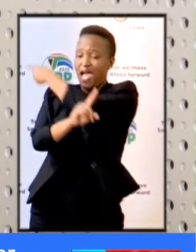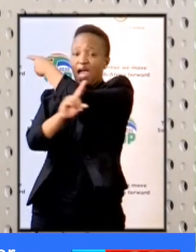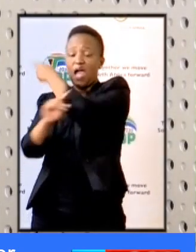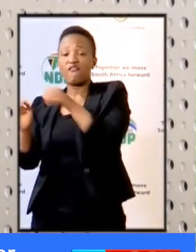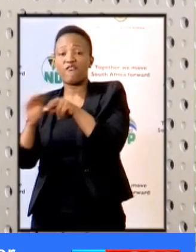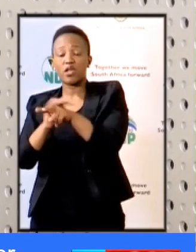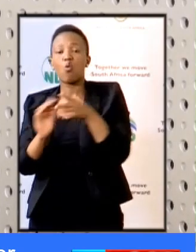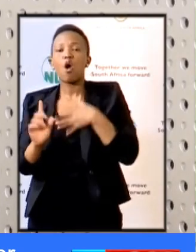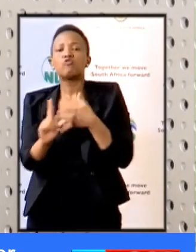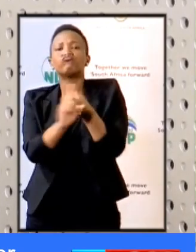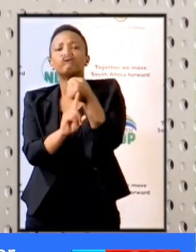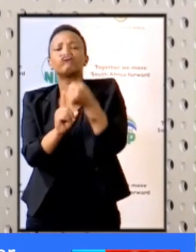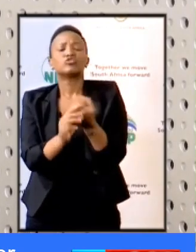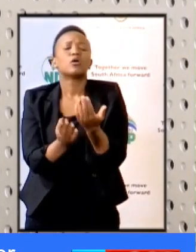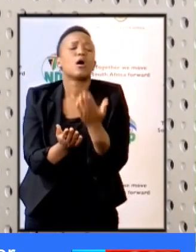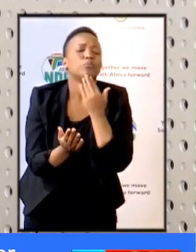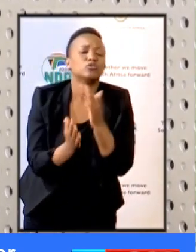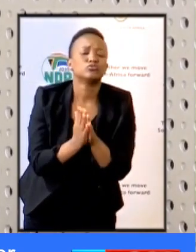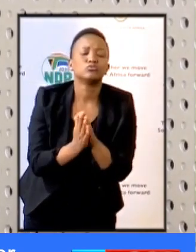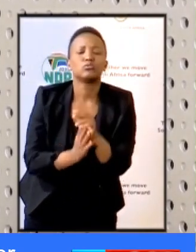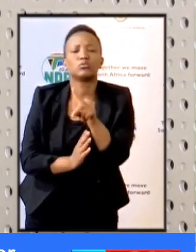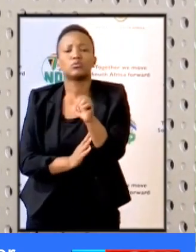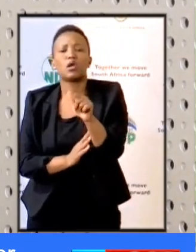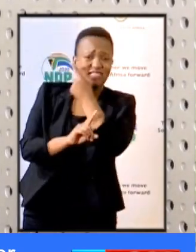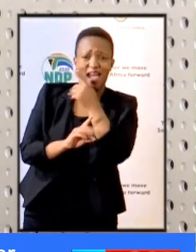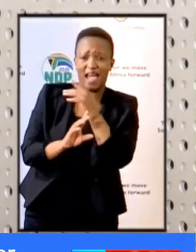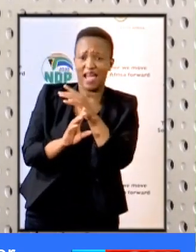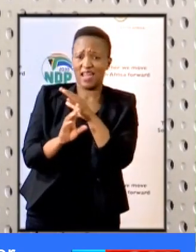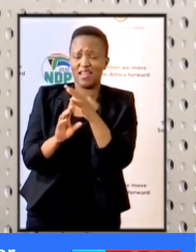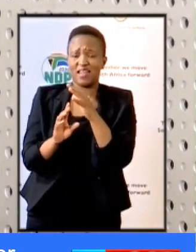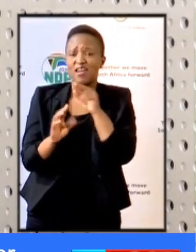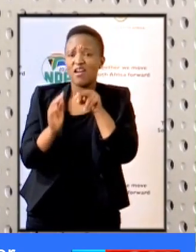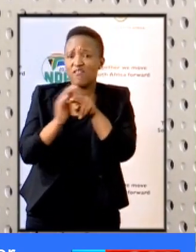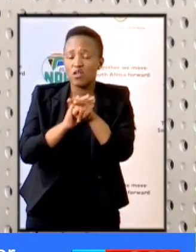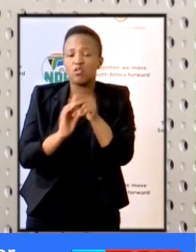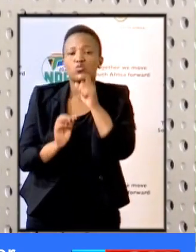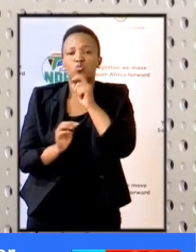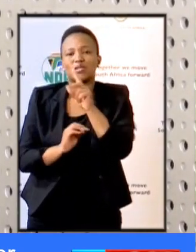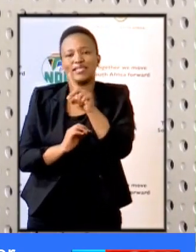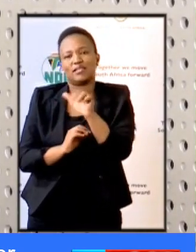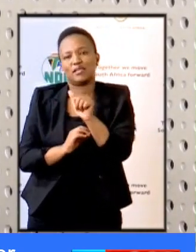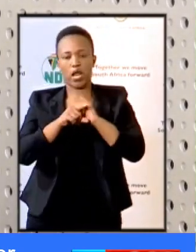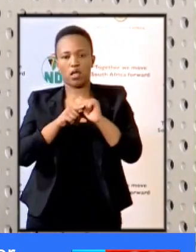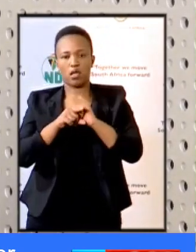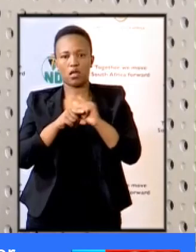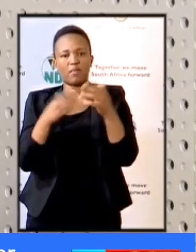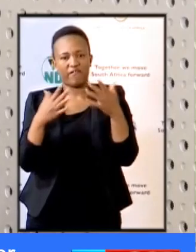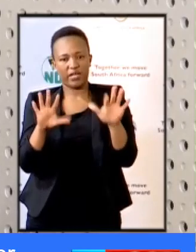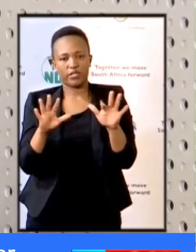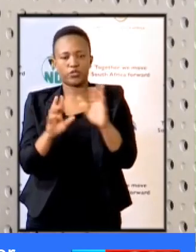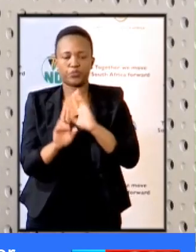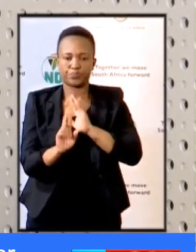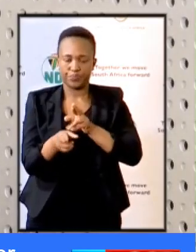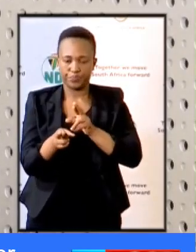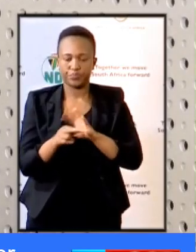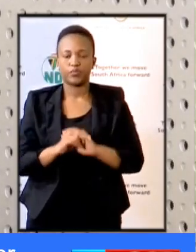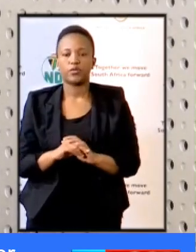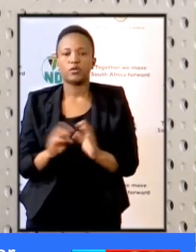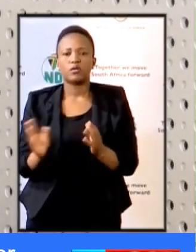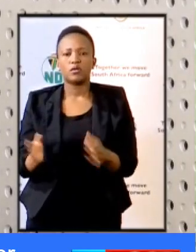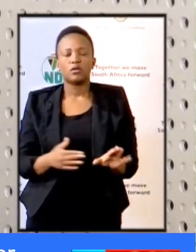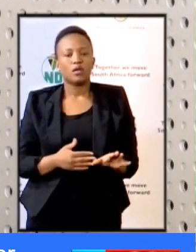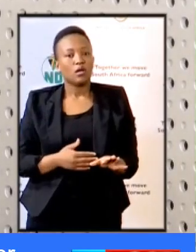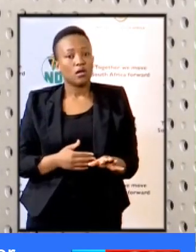eziningi idelike into eziseceleni idata le difficult one. I know I'm getting lots of